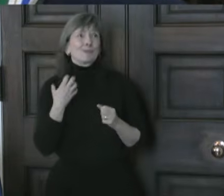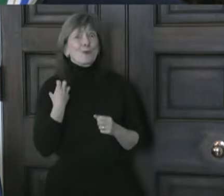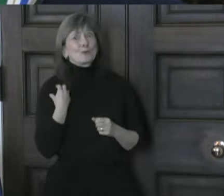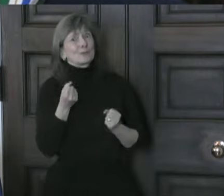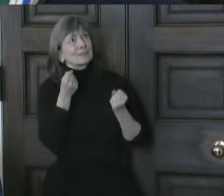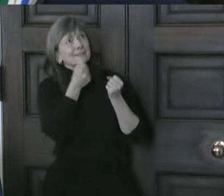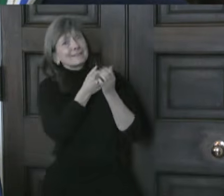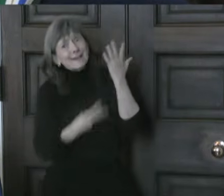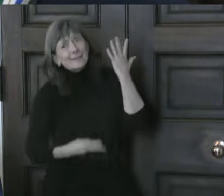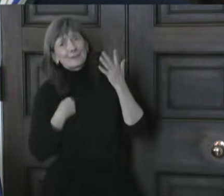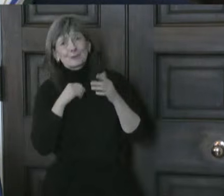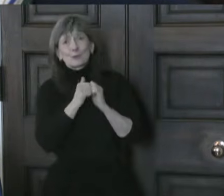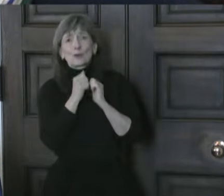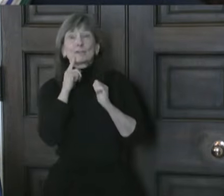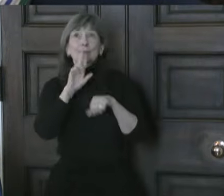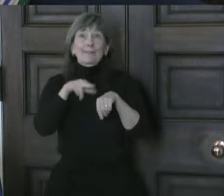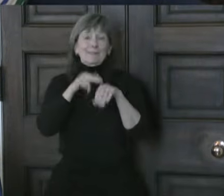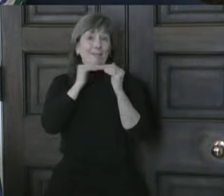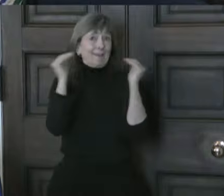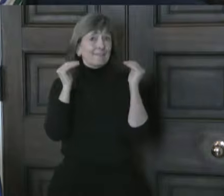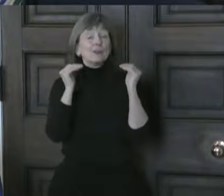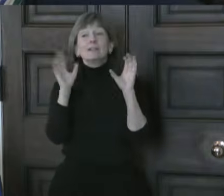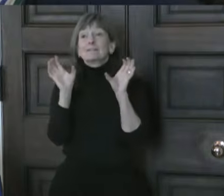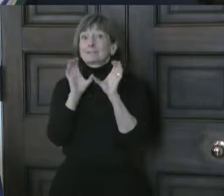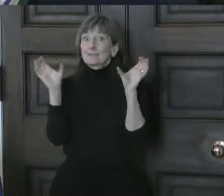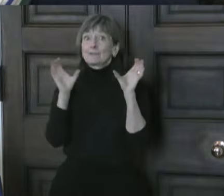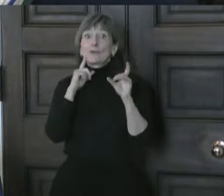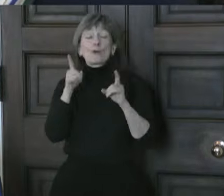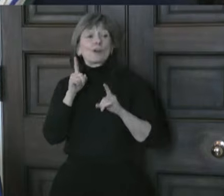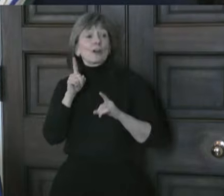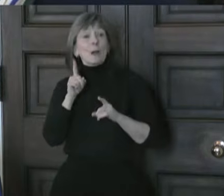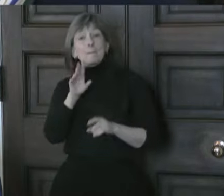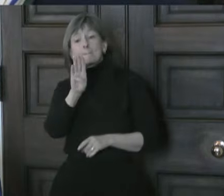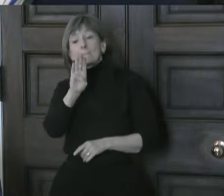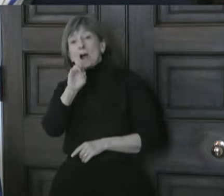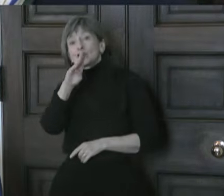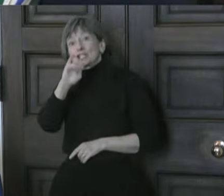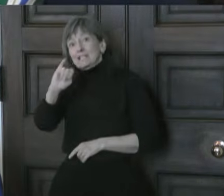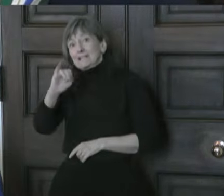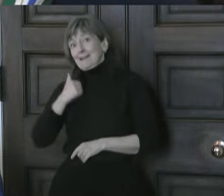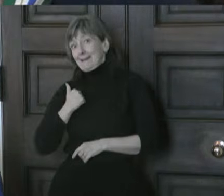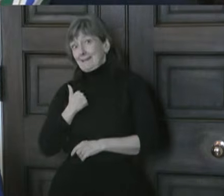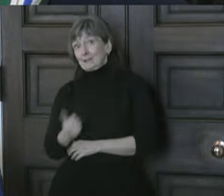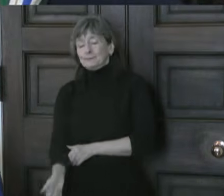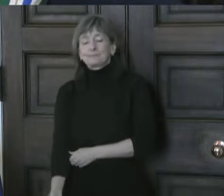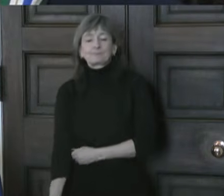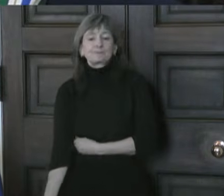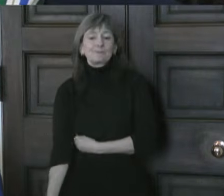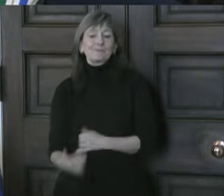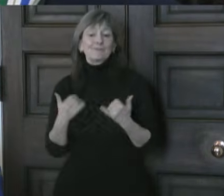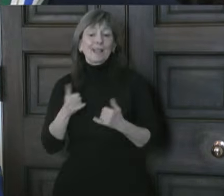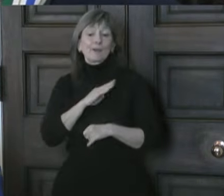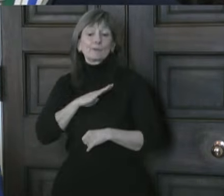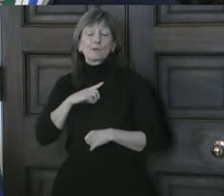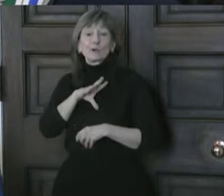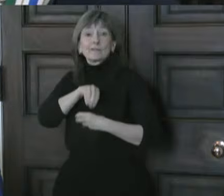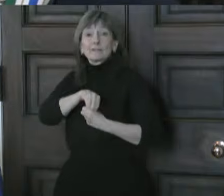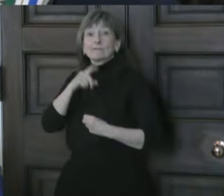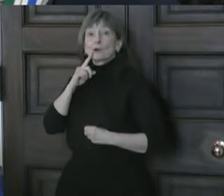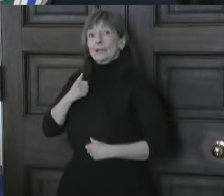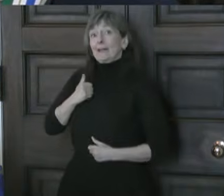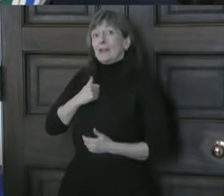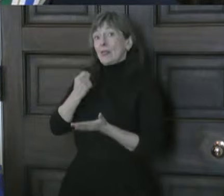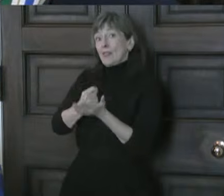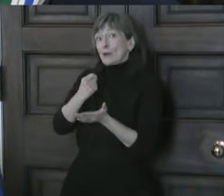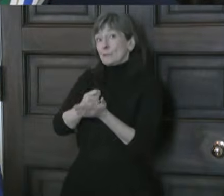sports and is a national-level classifier and referee for Bocce Canada. She currently sits on the board of the Canadian